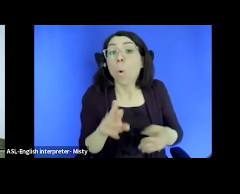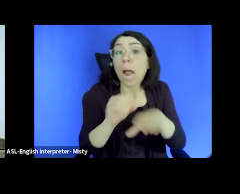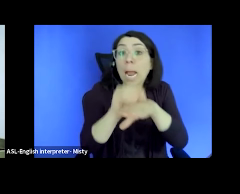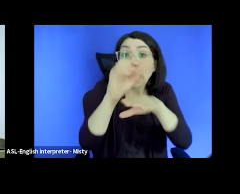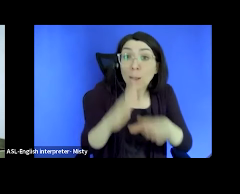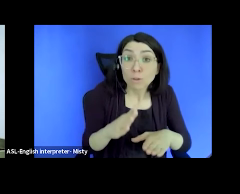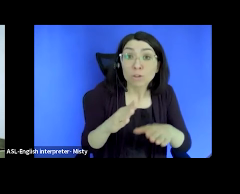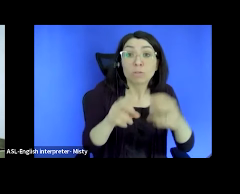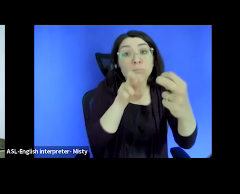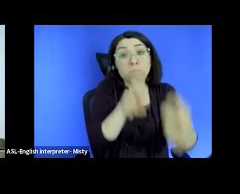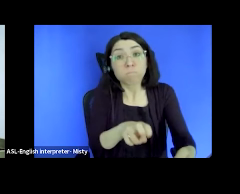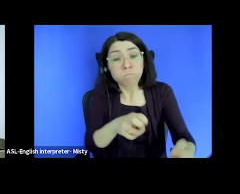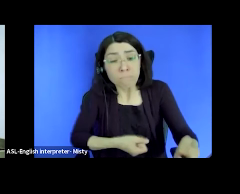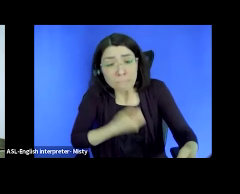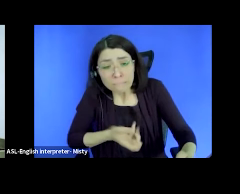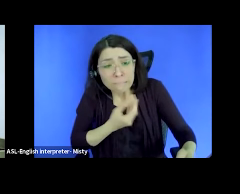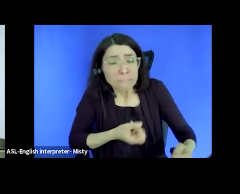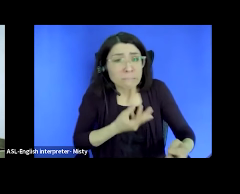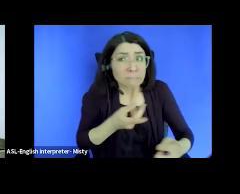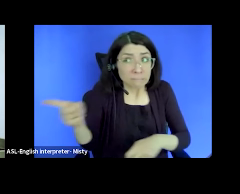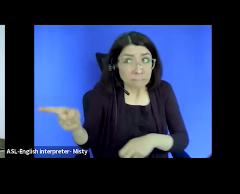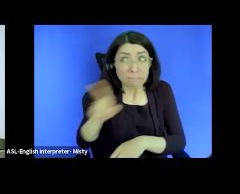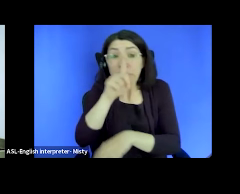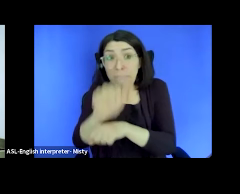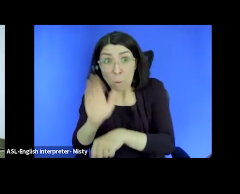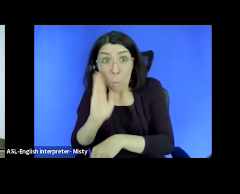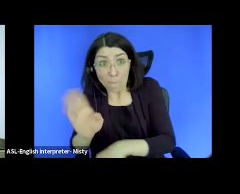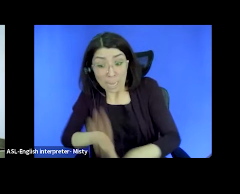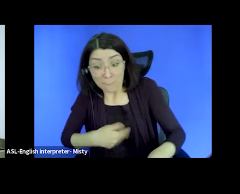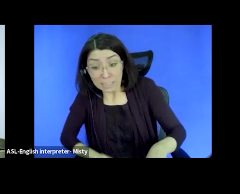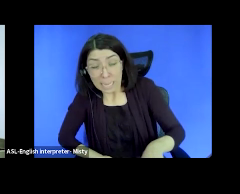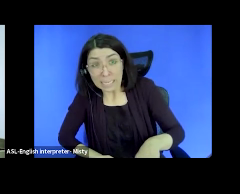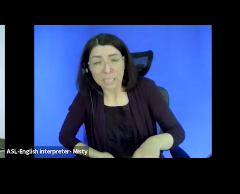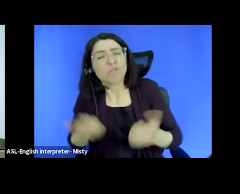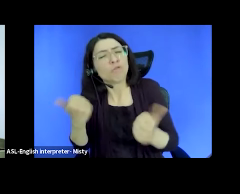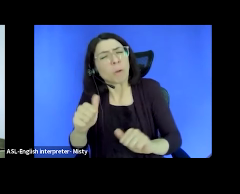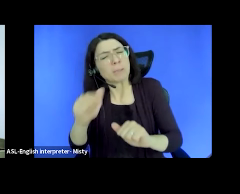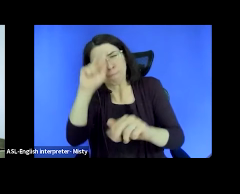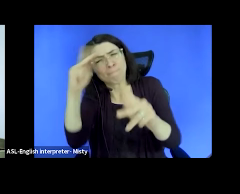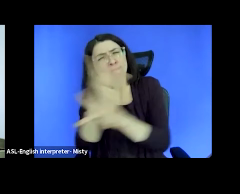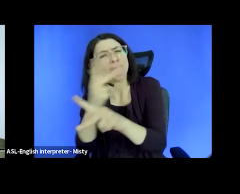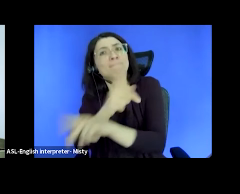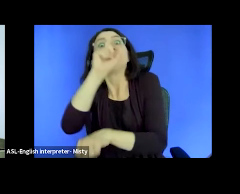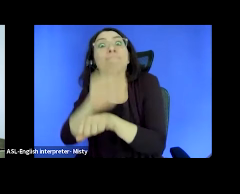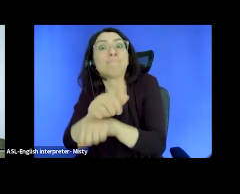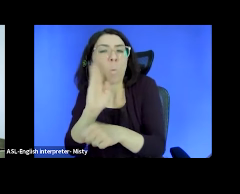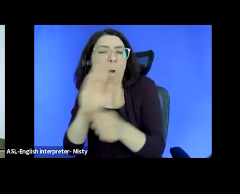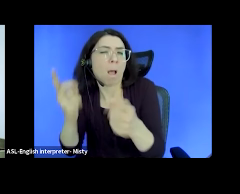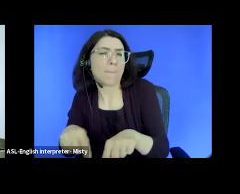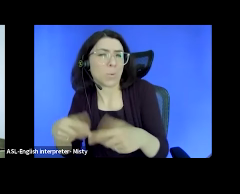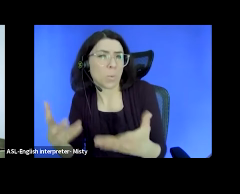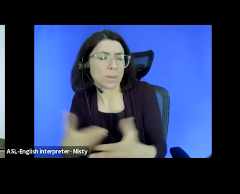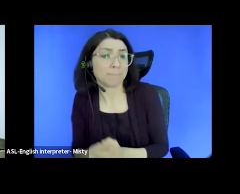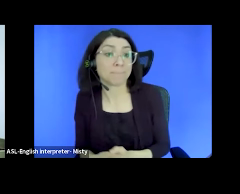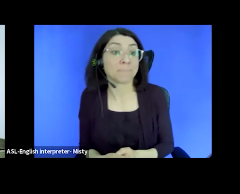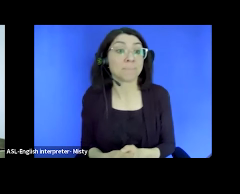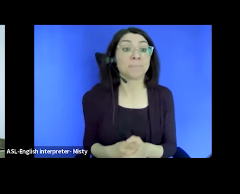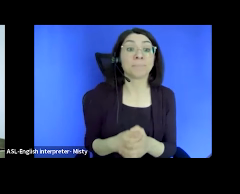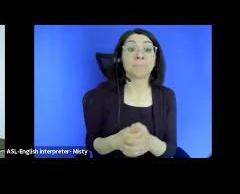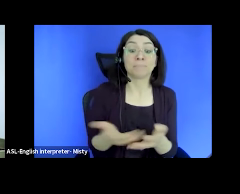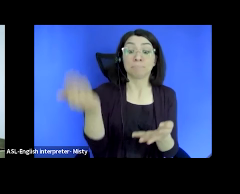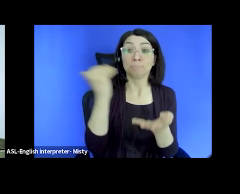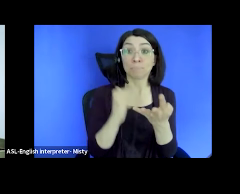you to identify a more realistic prediction. Okay. Step 4 is identify behaviors. So what will